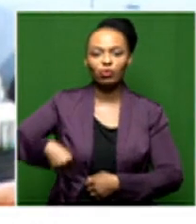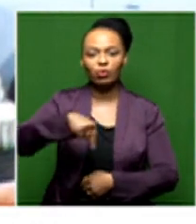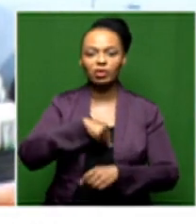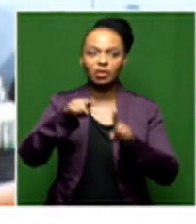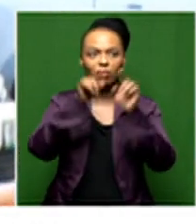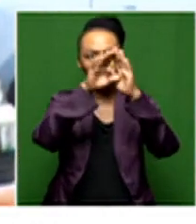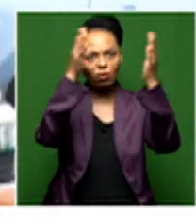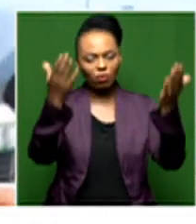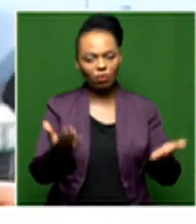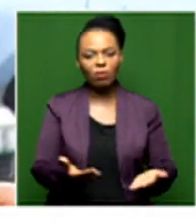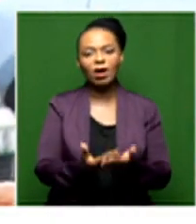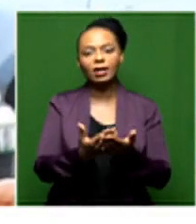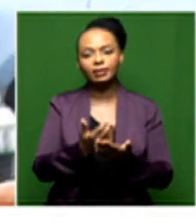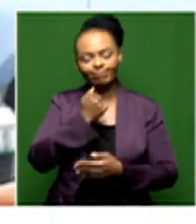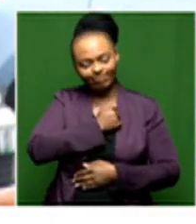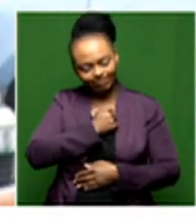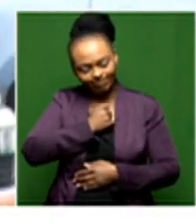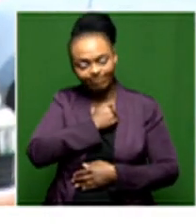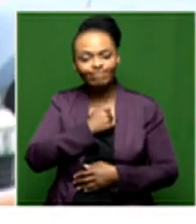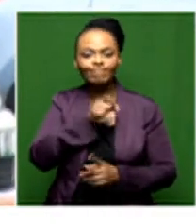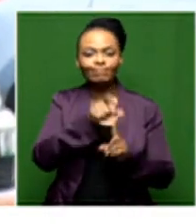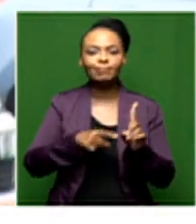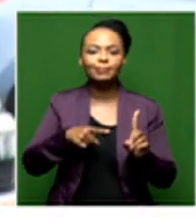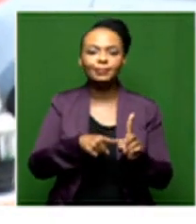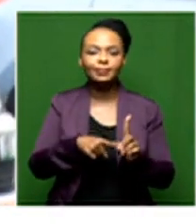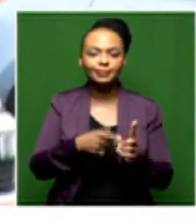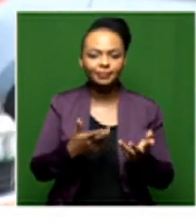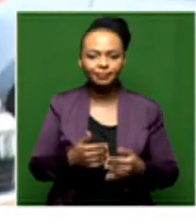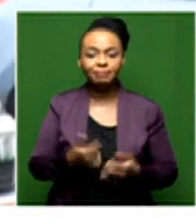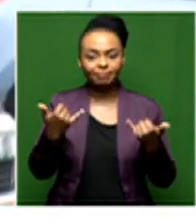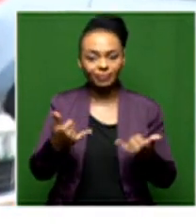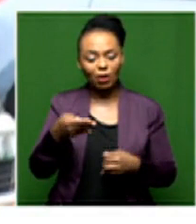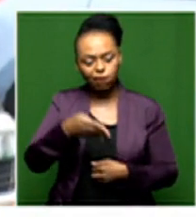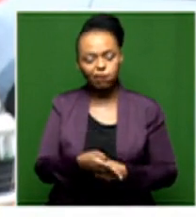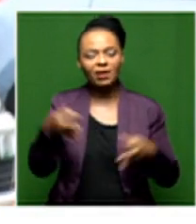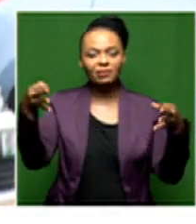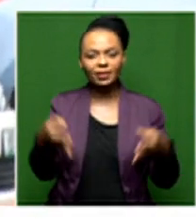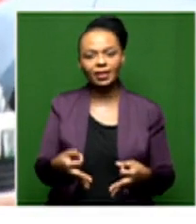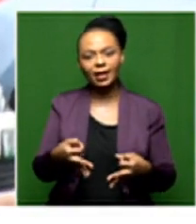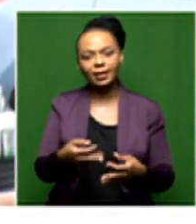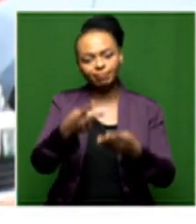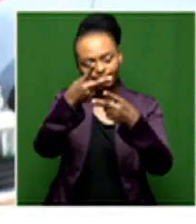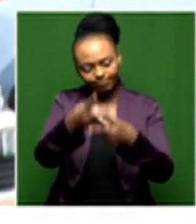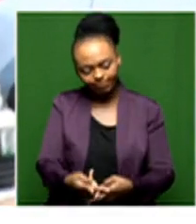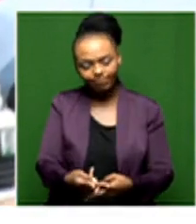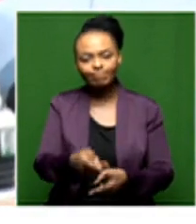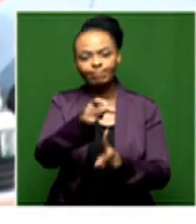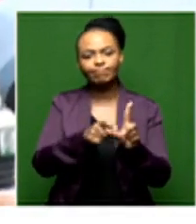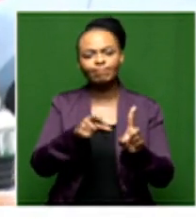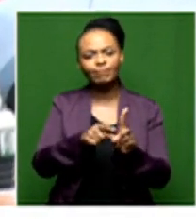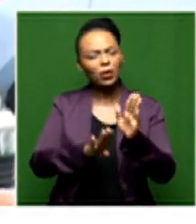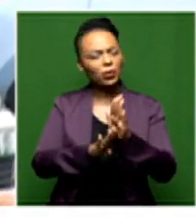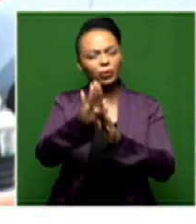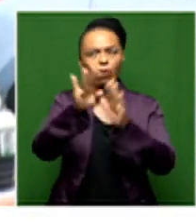in general. We are here to lay to rest Mzimasi Mnguni, a well-renowned, known promoter,